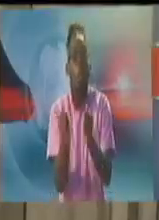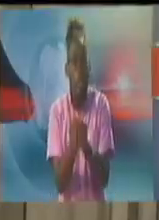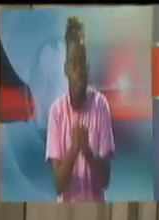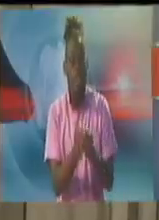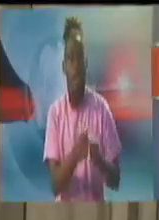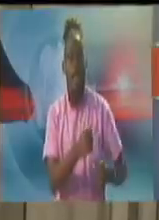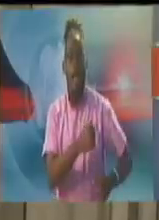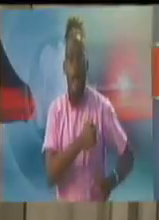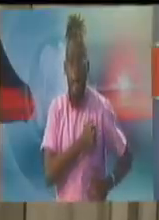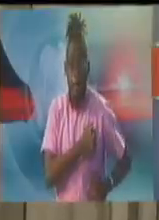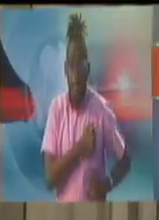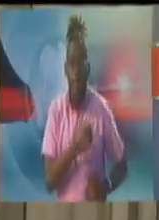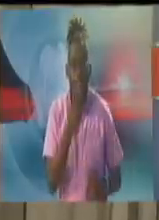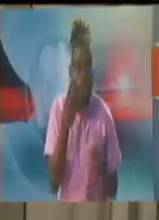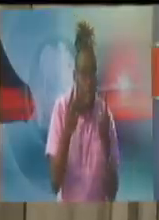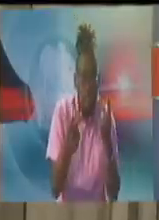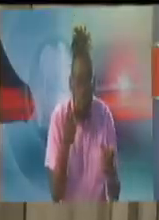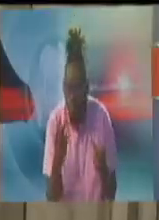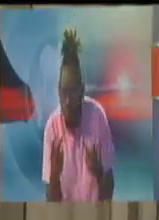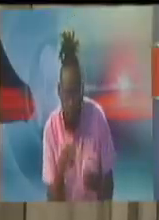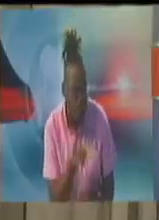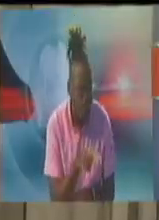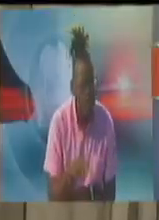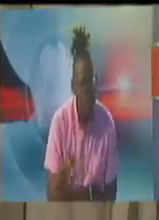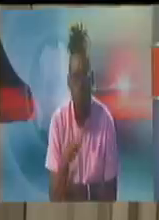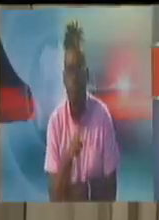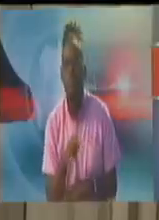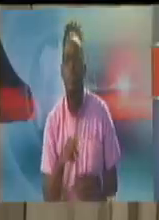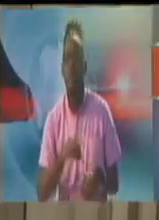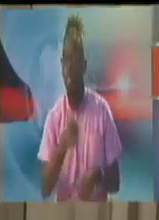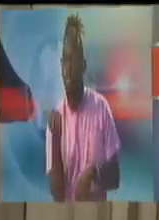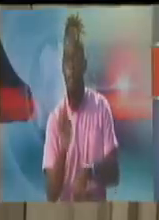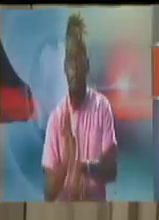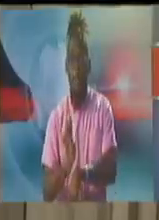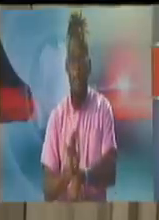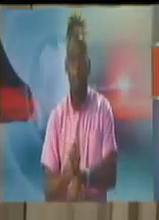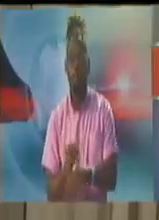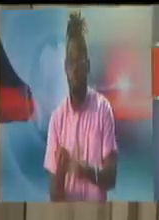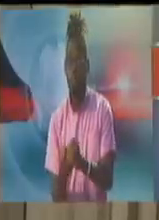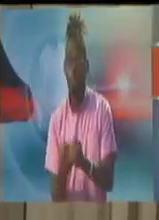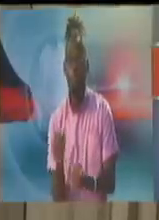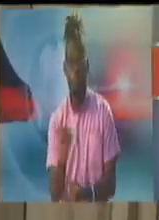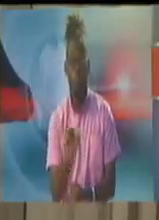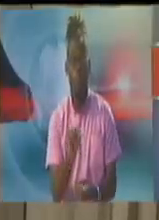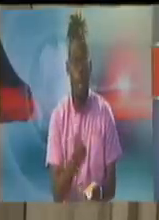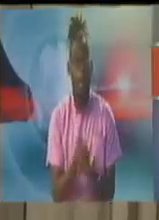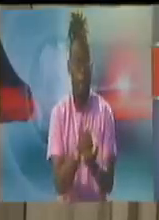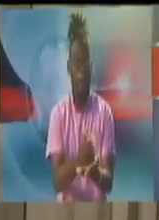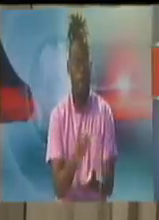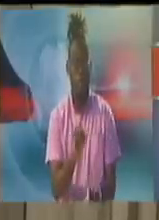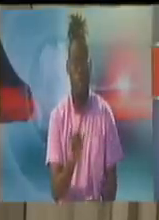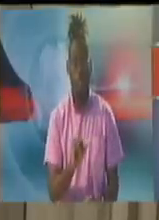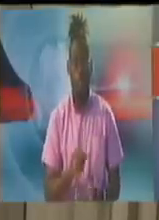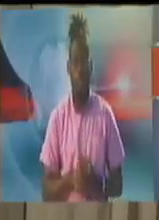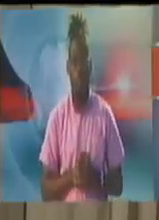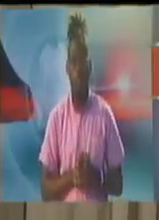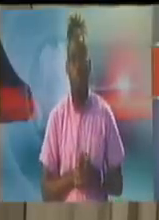came from Ansa McCall. Beacon provided the public liability insurance. I had a number of